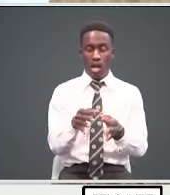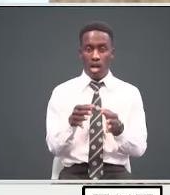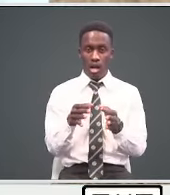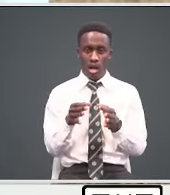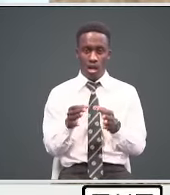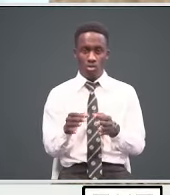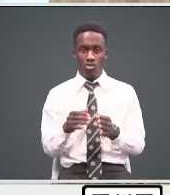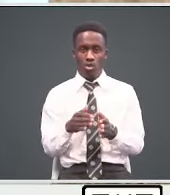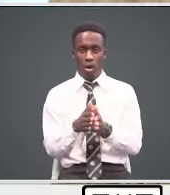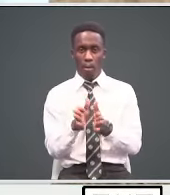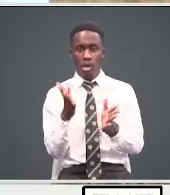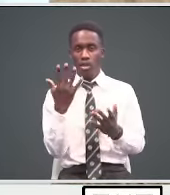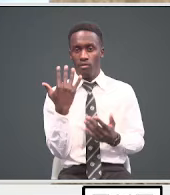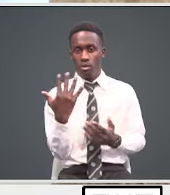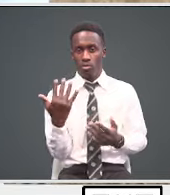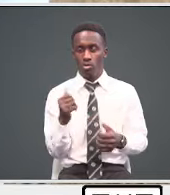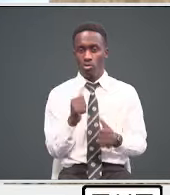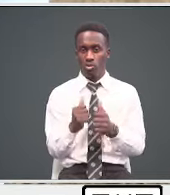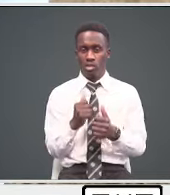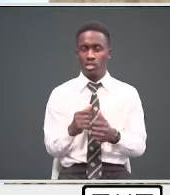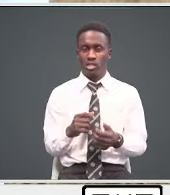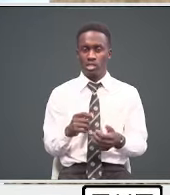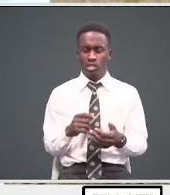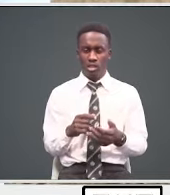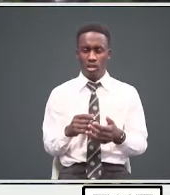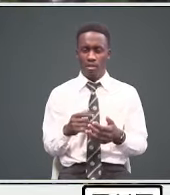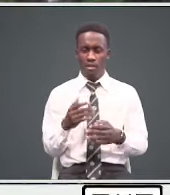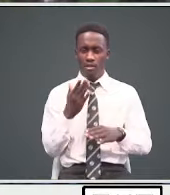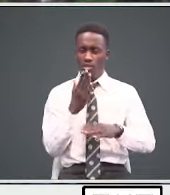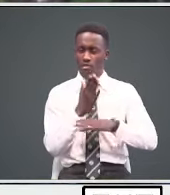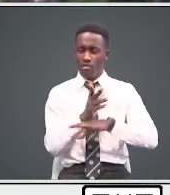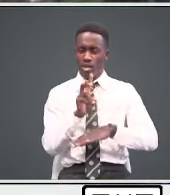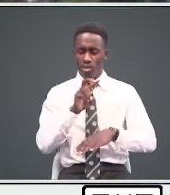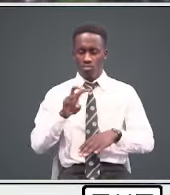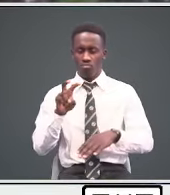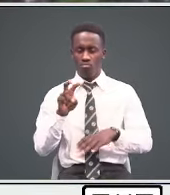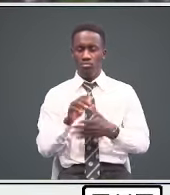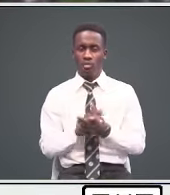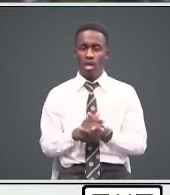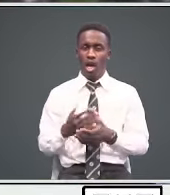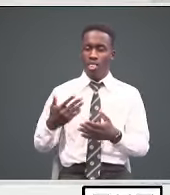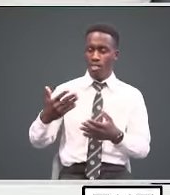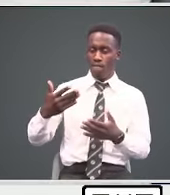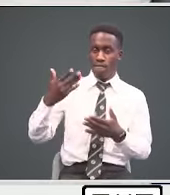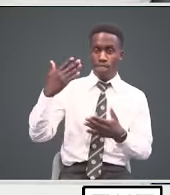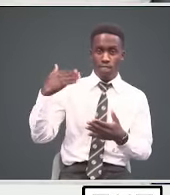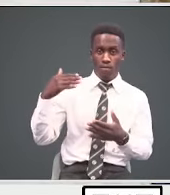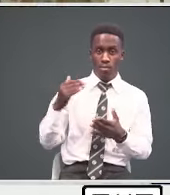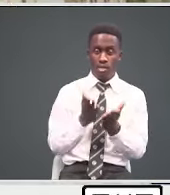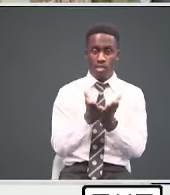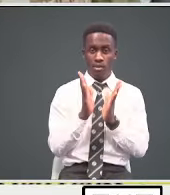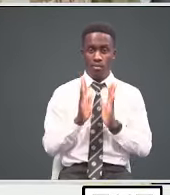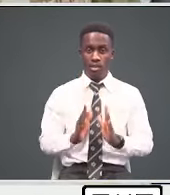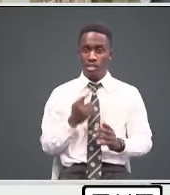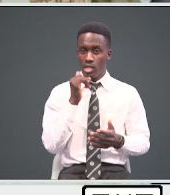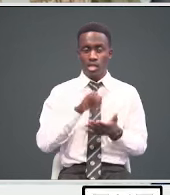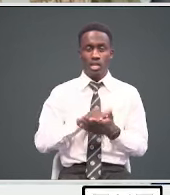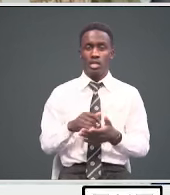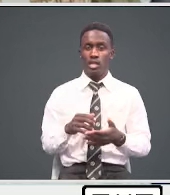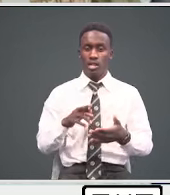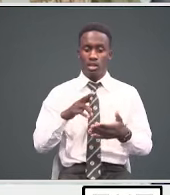that were erroneous, that were somehow fraudulent from the word go. The former clerk at the SACCO reveals that even erroneously